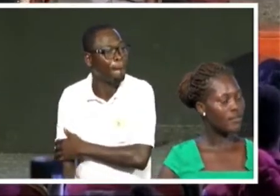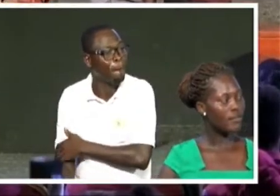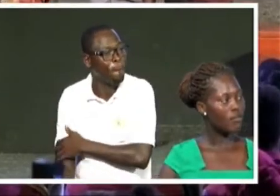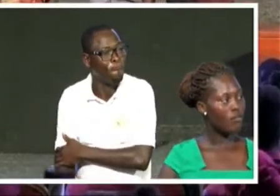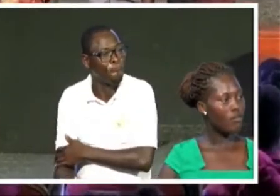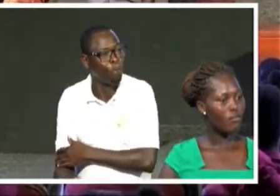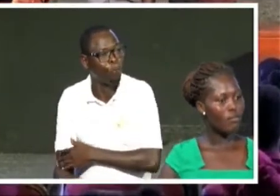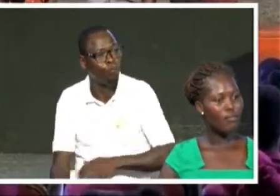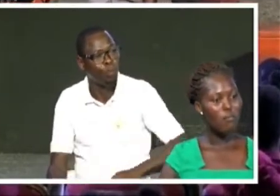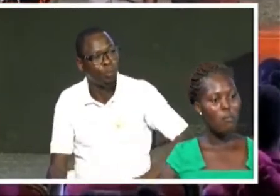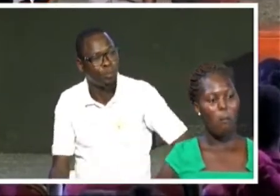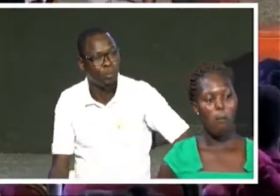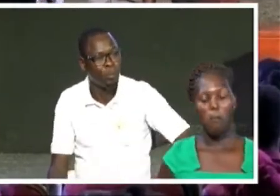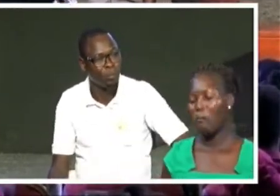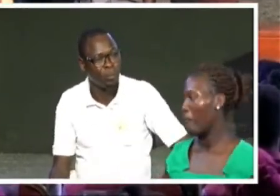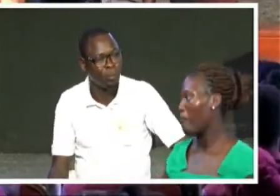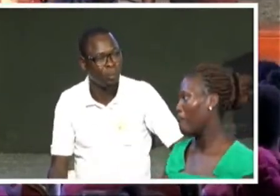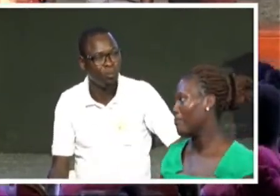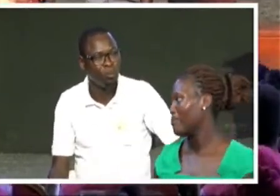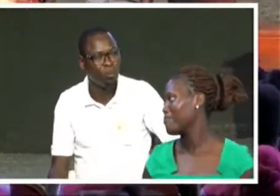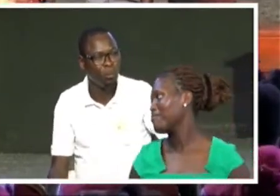okay.